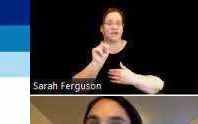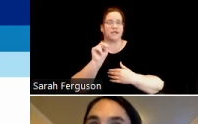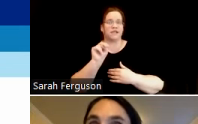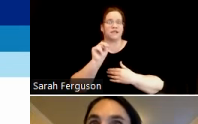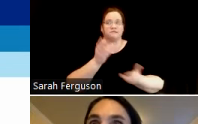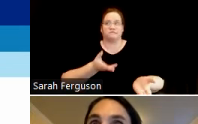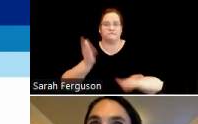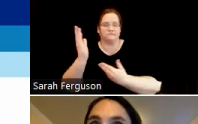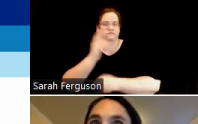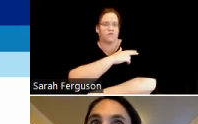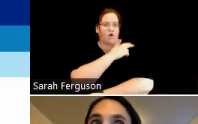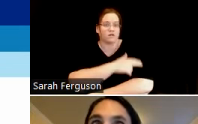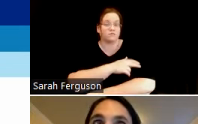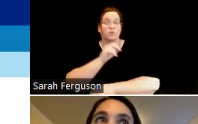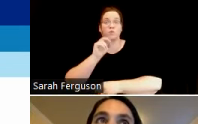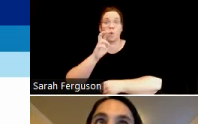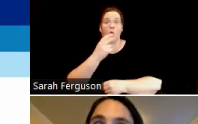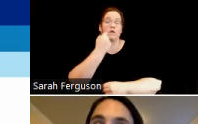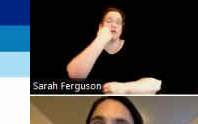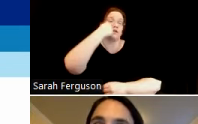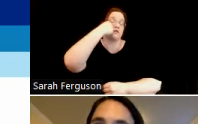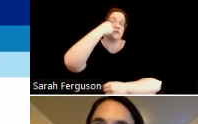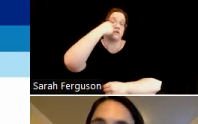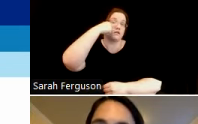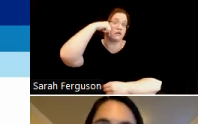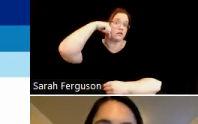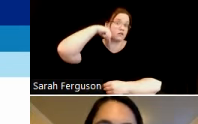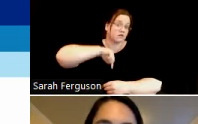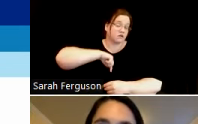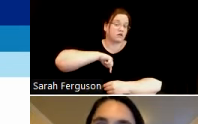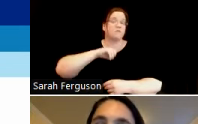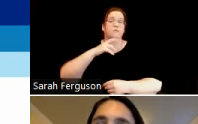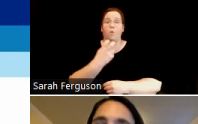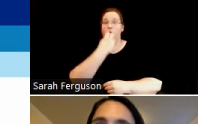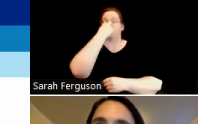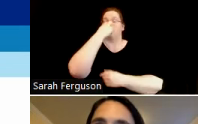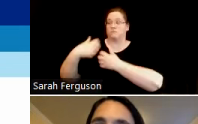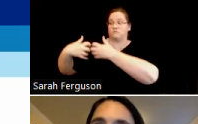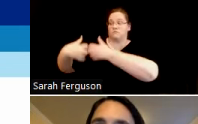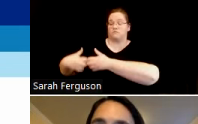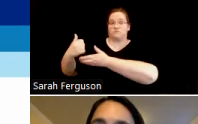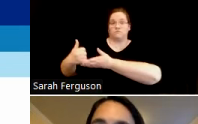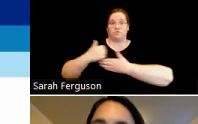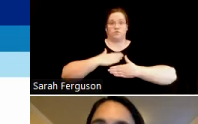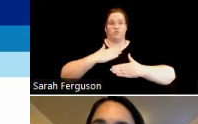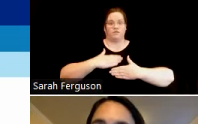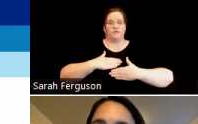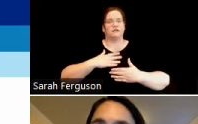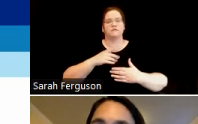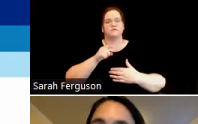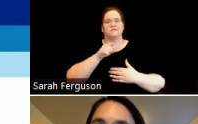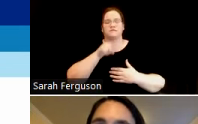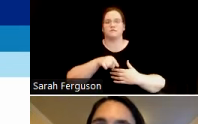even possibly a ventilator where there's a machine assisting the child in breathing. This has really been unvaccinated